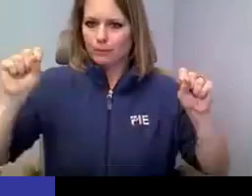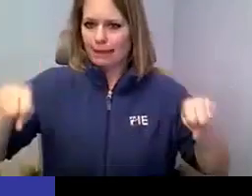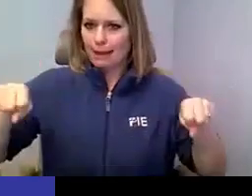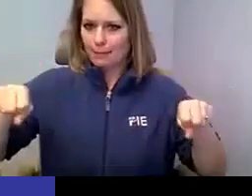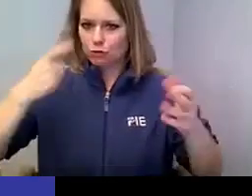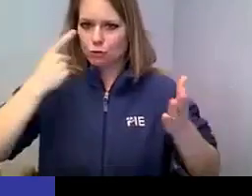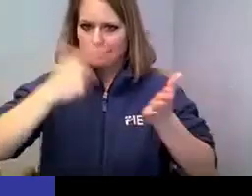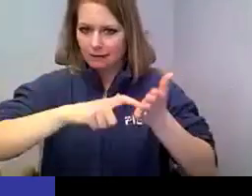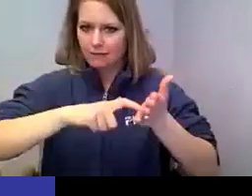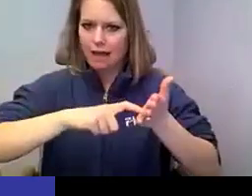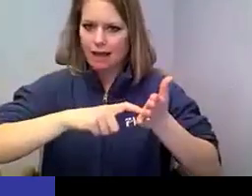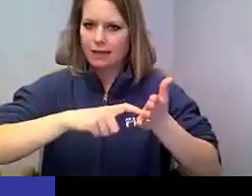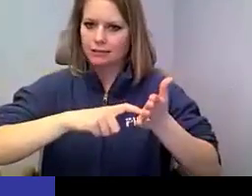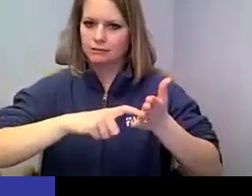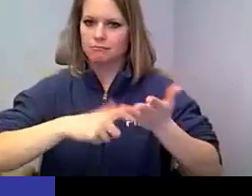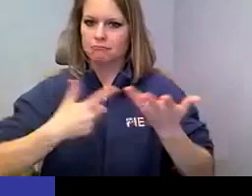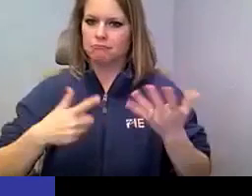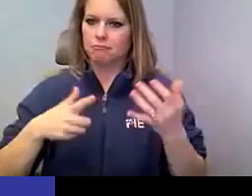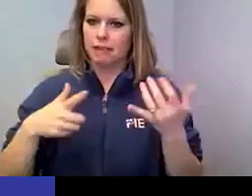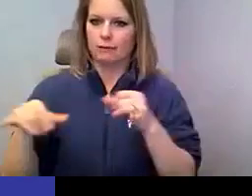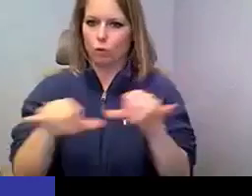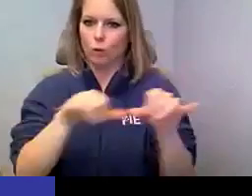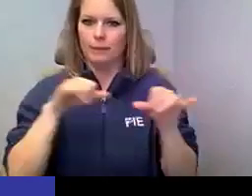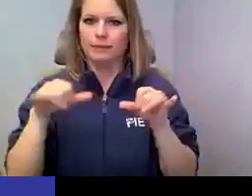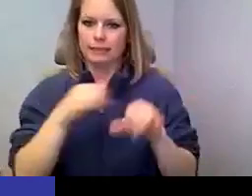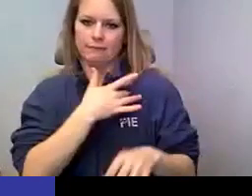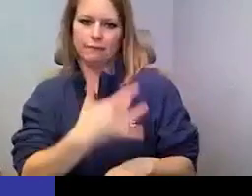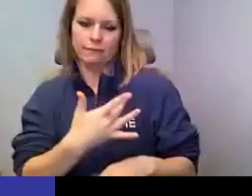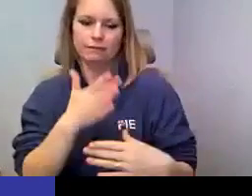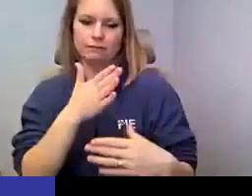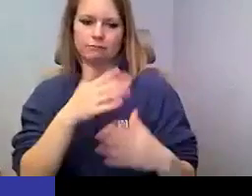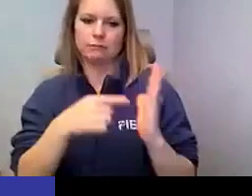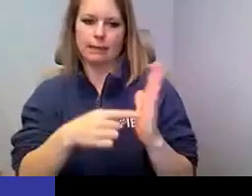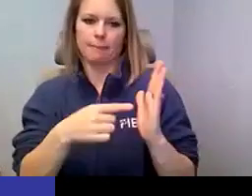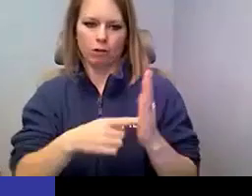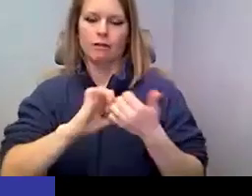identify sort of the normative sample and how it represents that individual student.